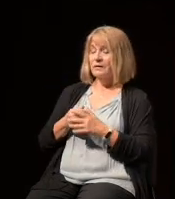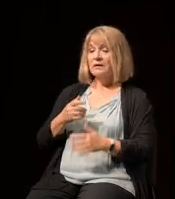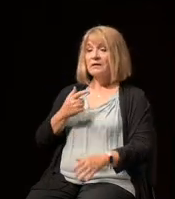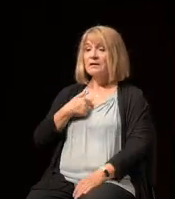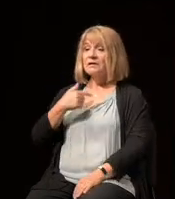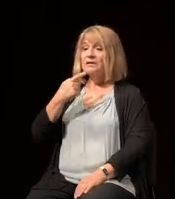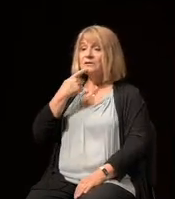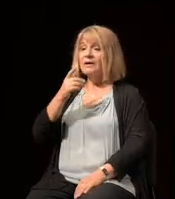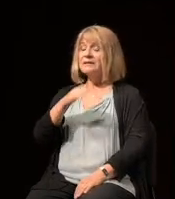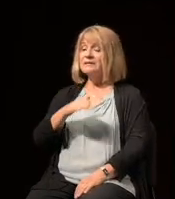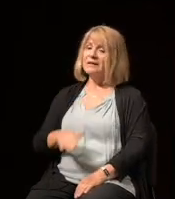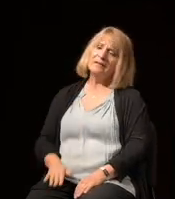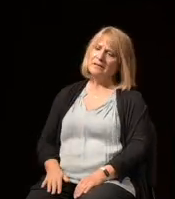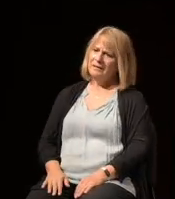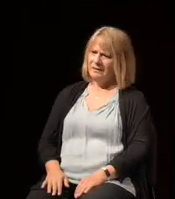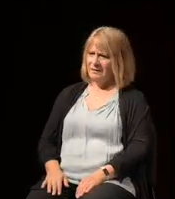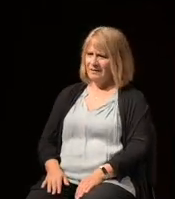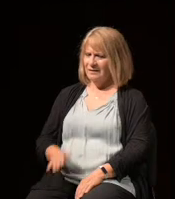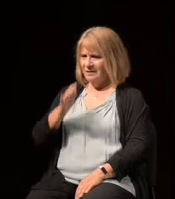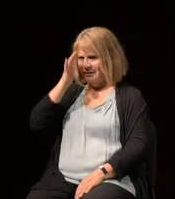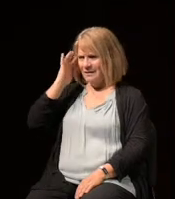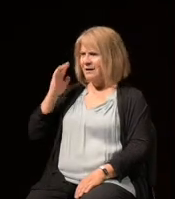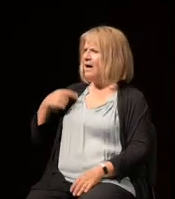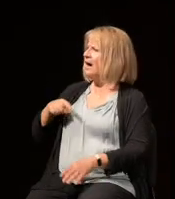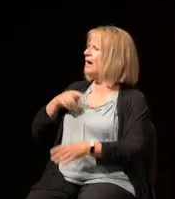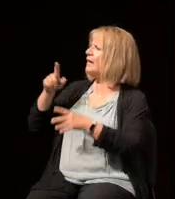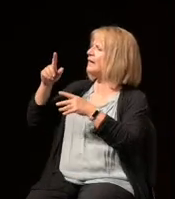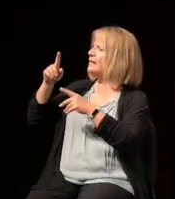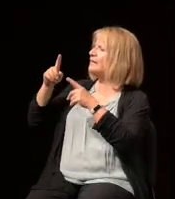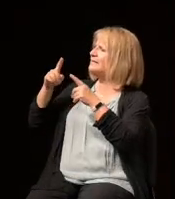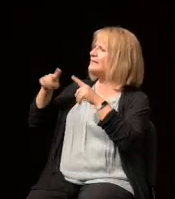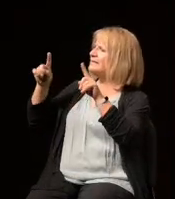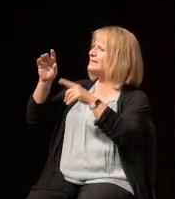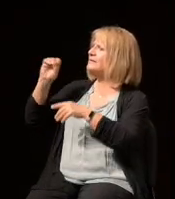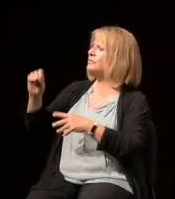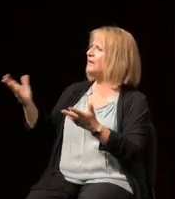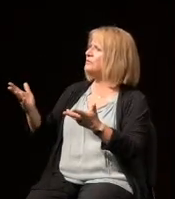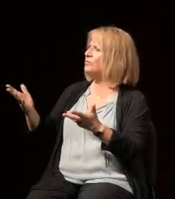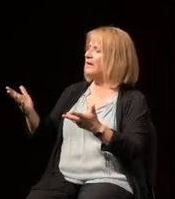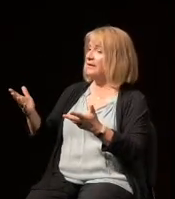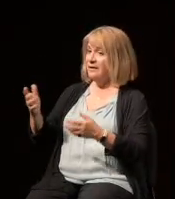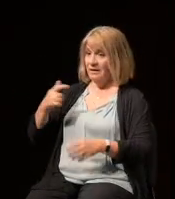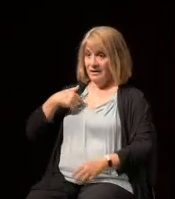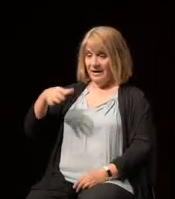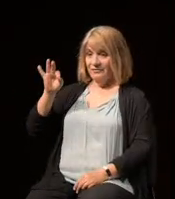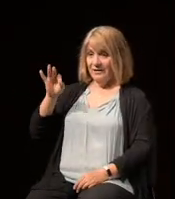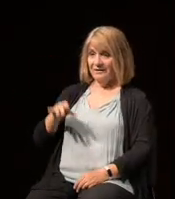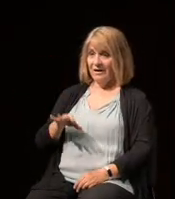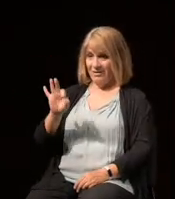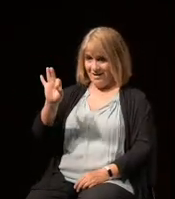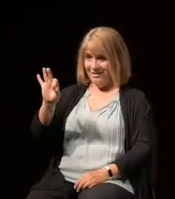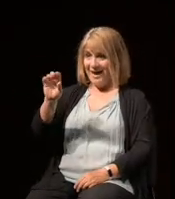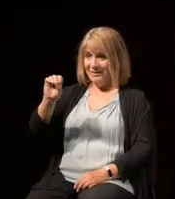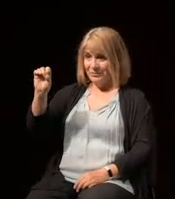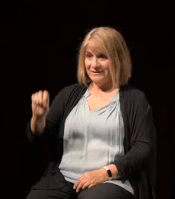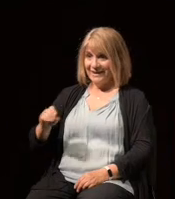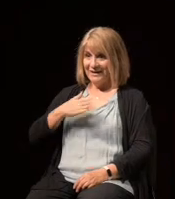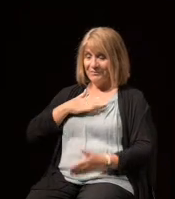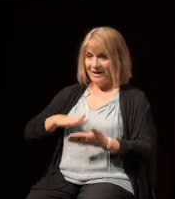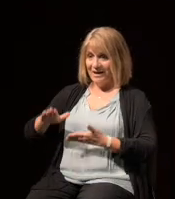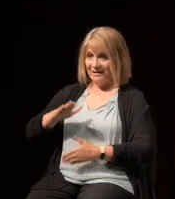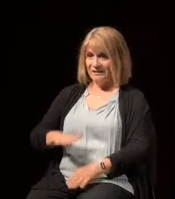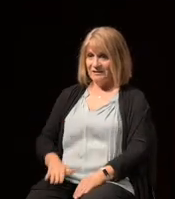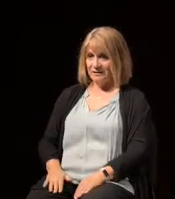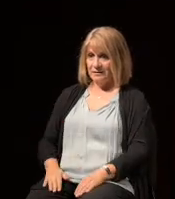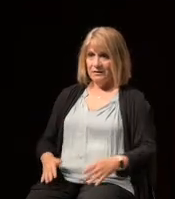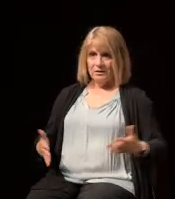said, what's our success rate? And I learned that our success rate was 9%. All of a sudden,